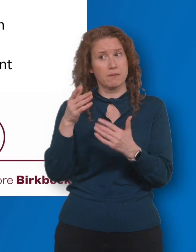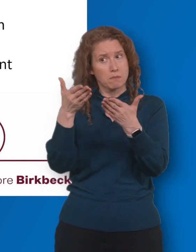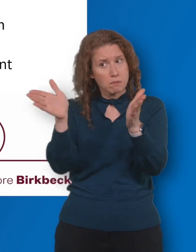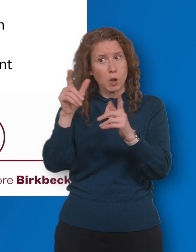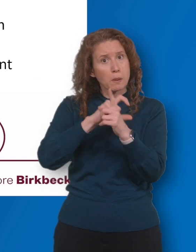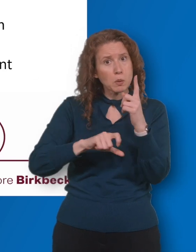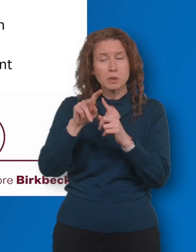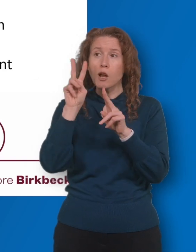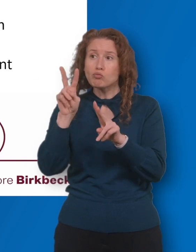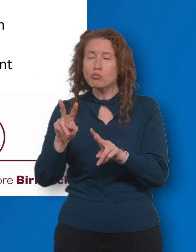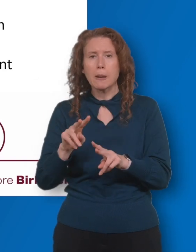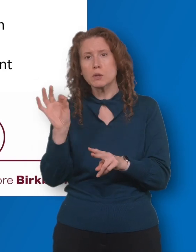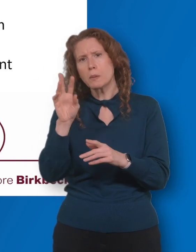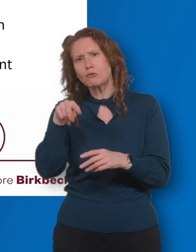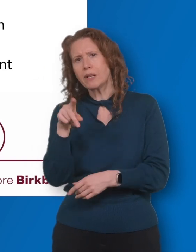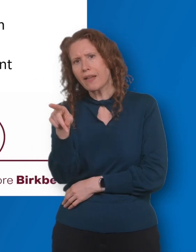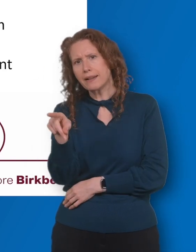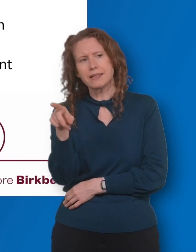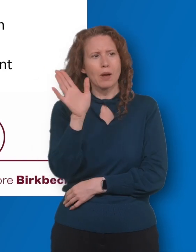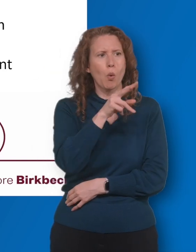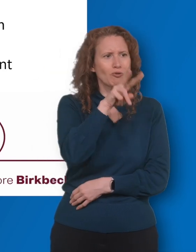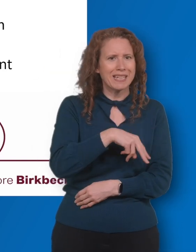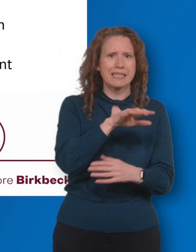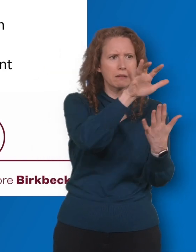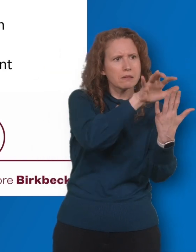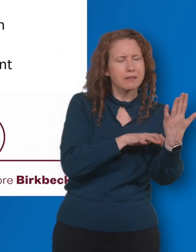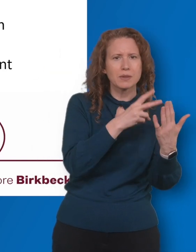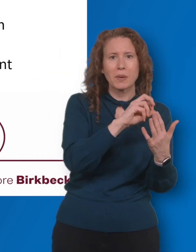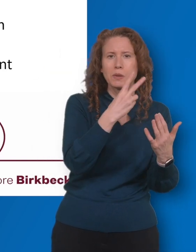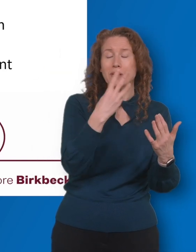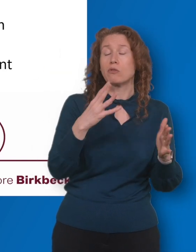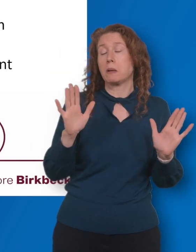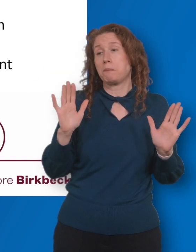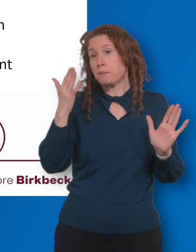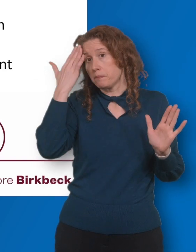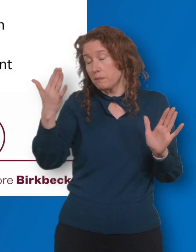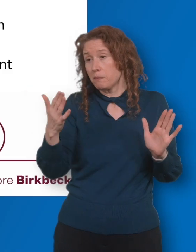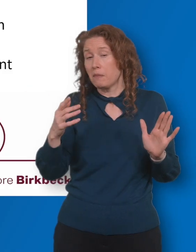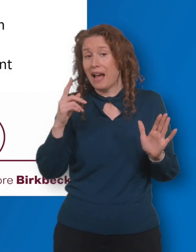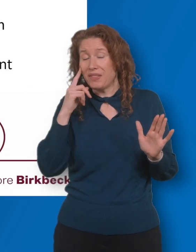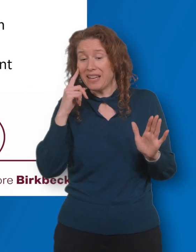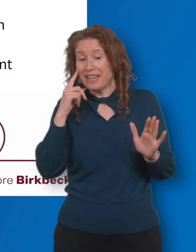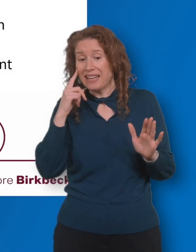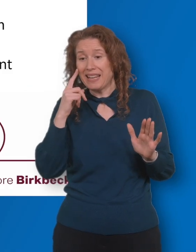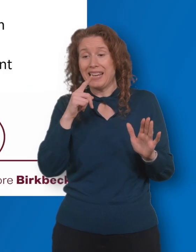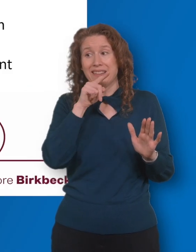communities. Nobody is reading it. And I think, that's my explanation, it doesn't look so good, it doesn't look so